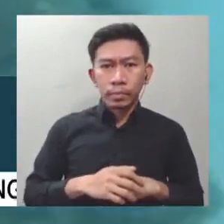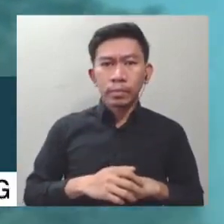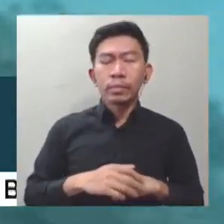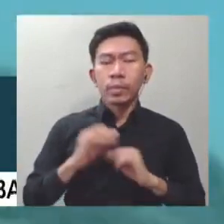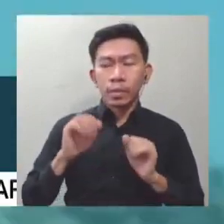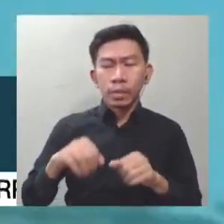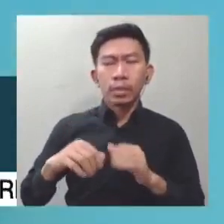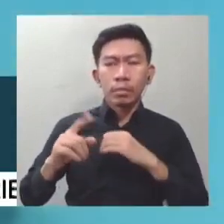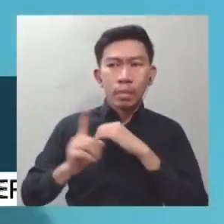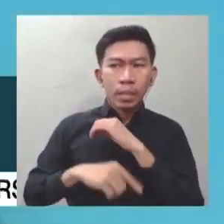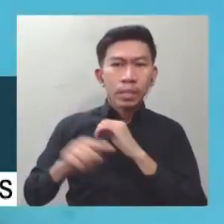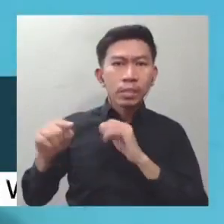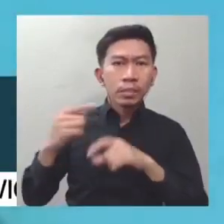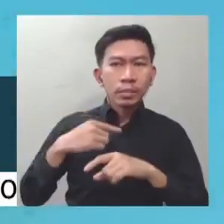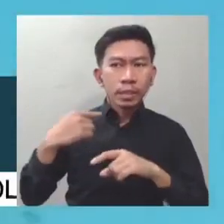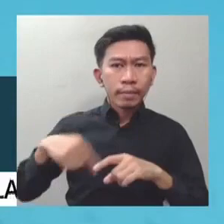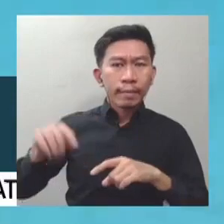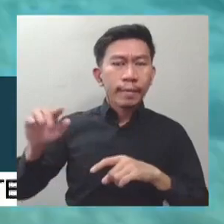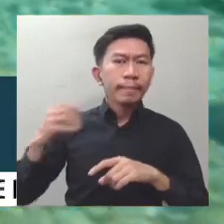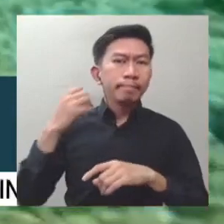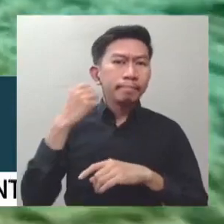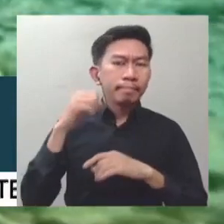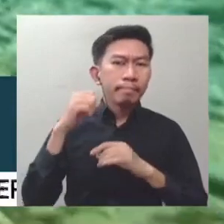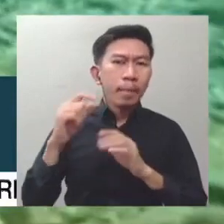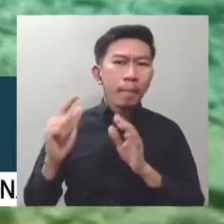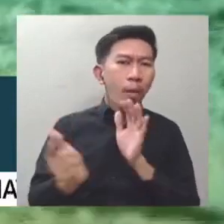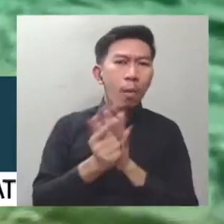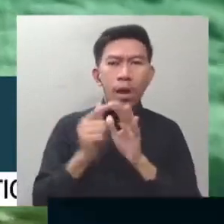over its illegal activities in the West Philippine Sea.